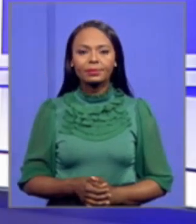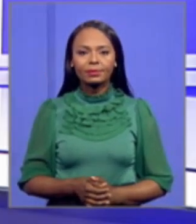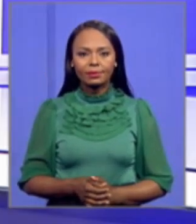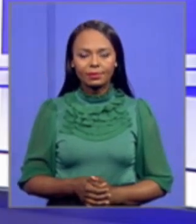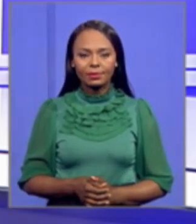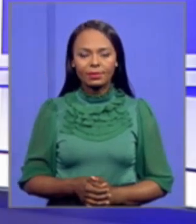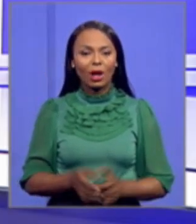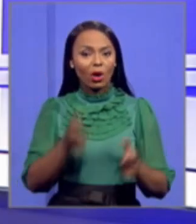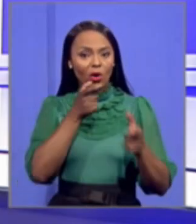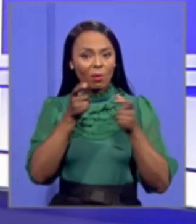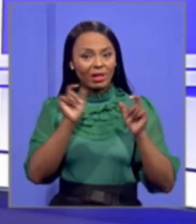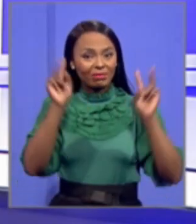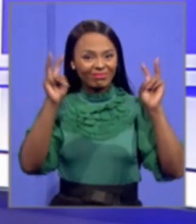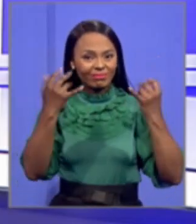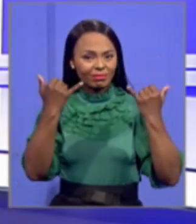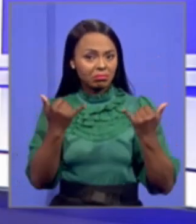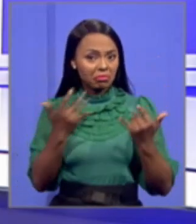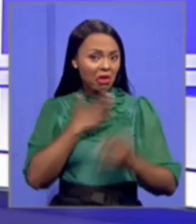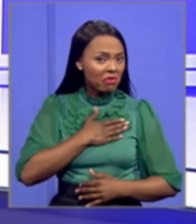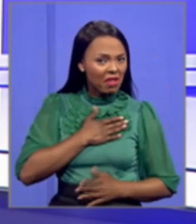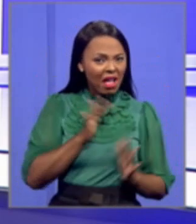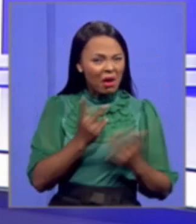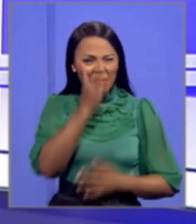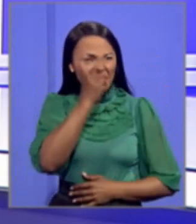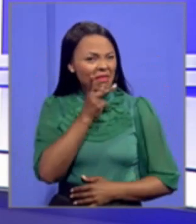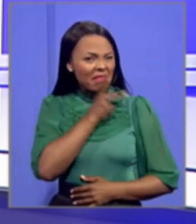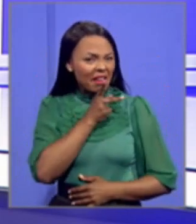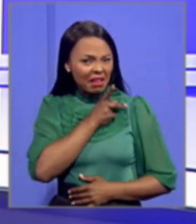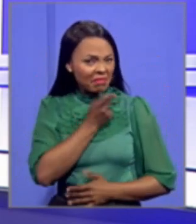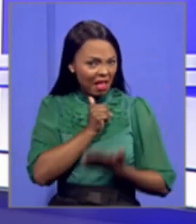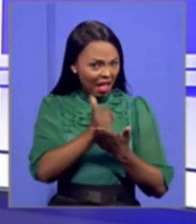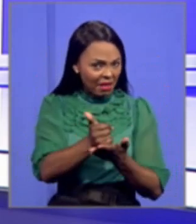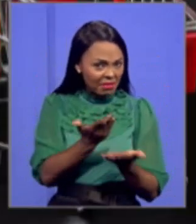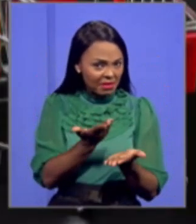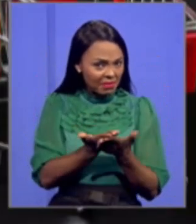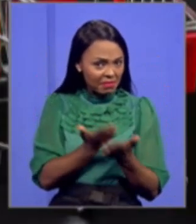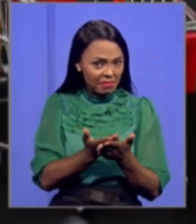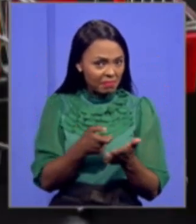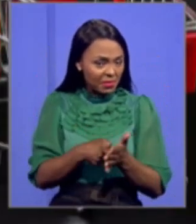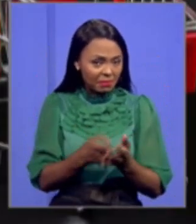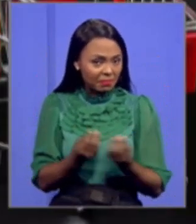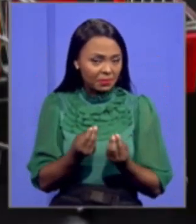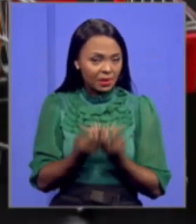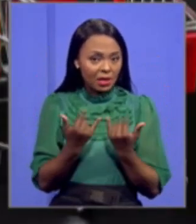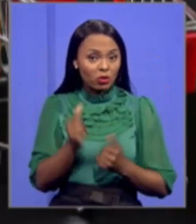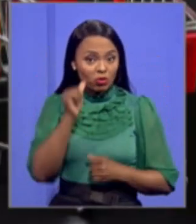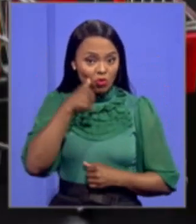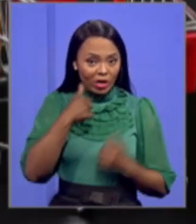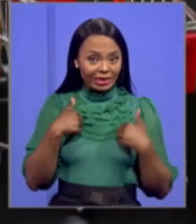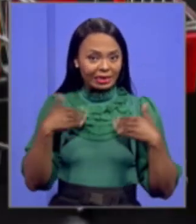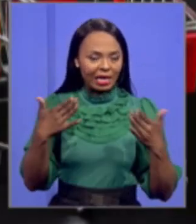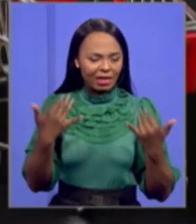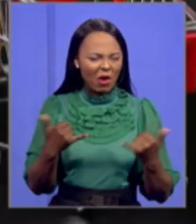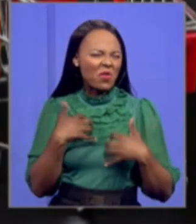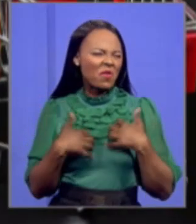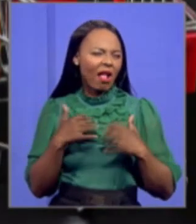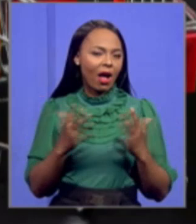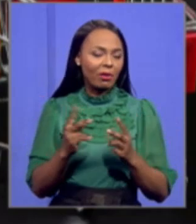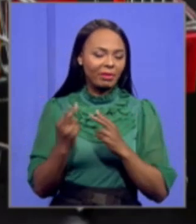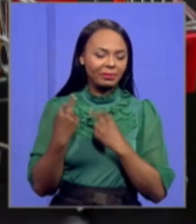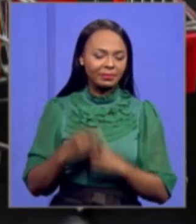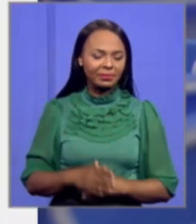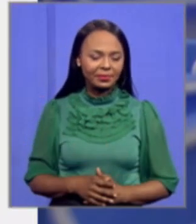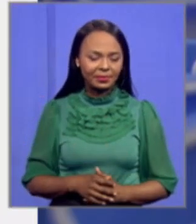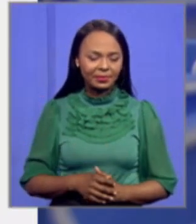Moepejana re kopile maikutlo a hore e be na Black Friday ya o sebeletsa o le moreki jwalo ka e qala hosane maikutlo a hao ho Facebook ke a